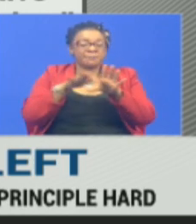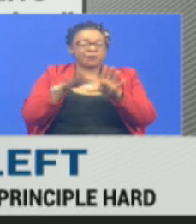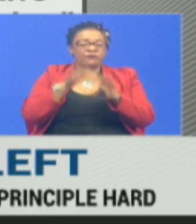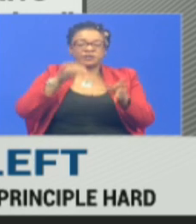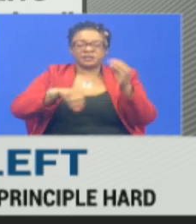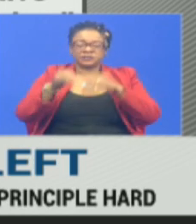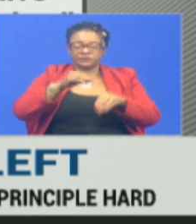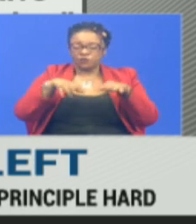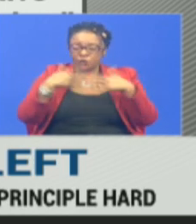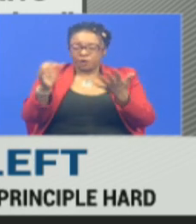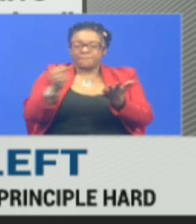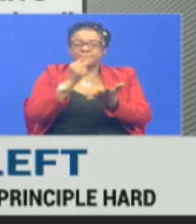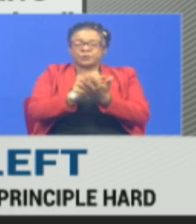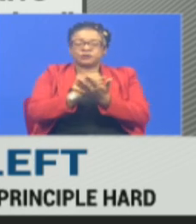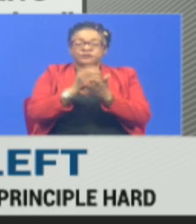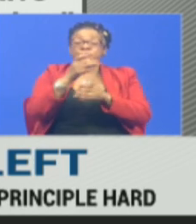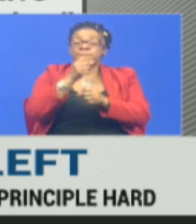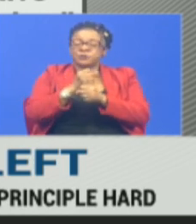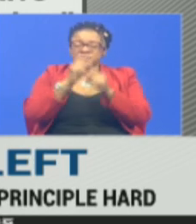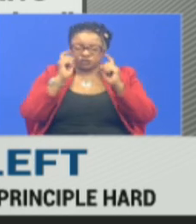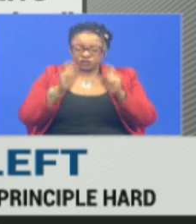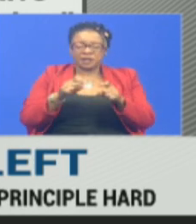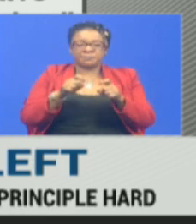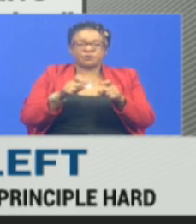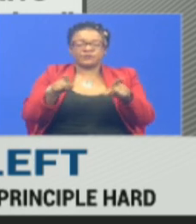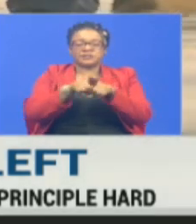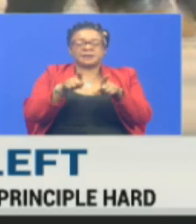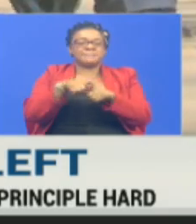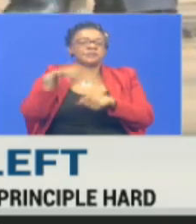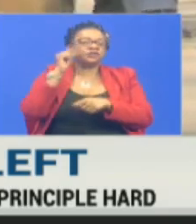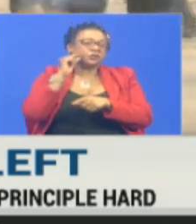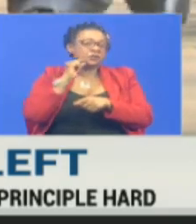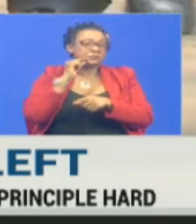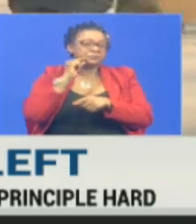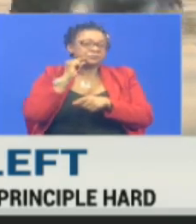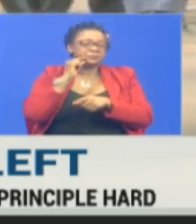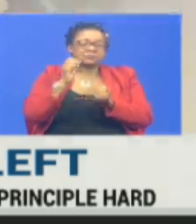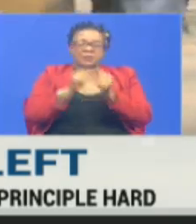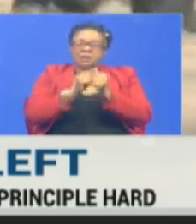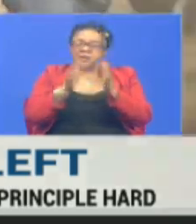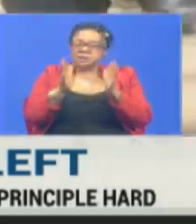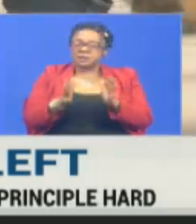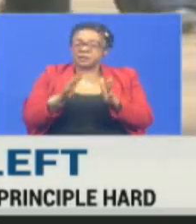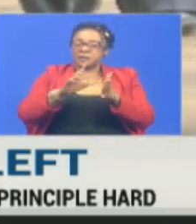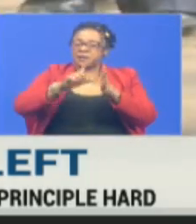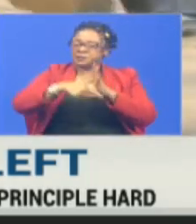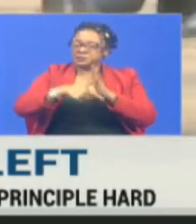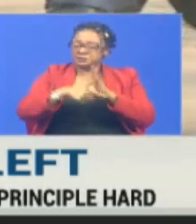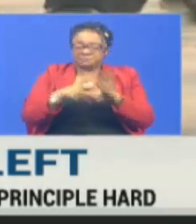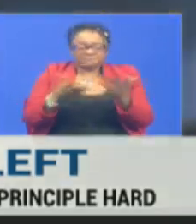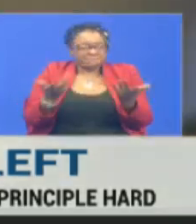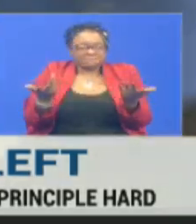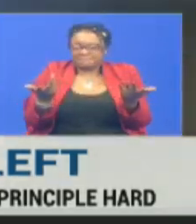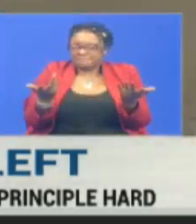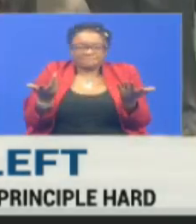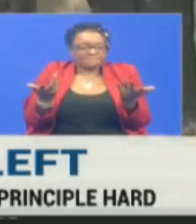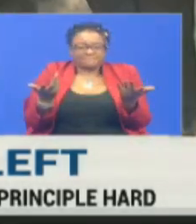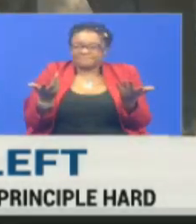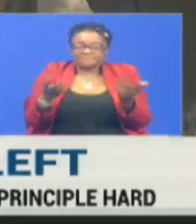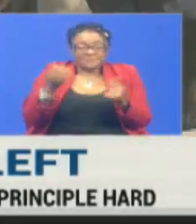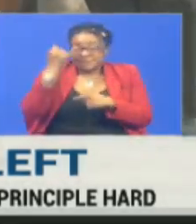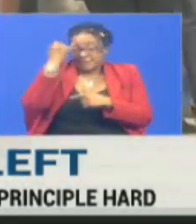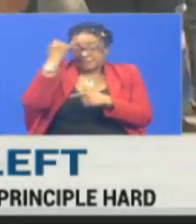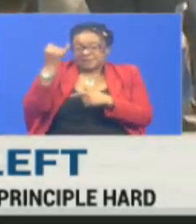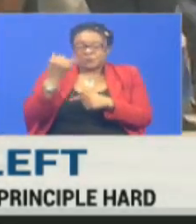or appointive bodies shall be of the same gender. A decade later, it remains just that, an idea on